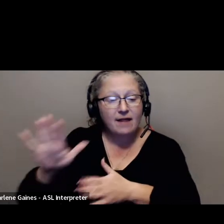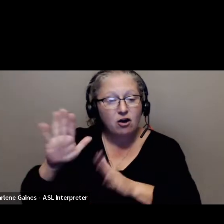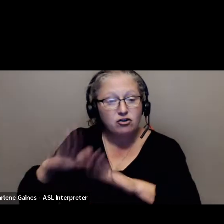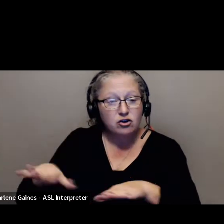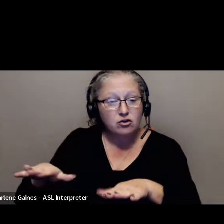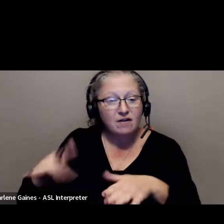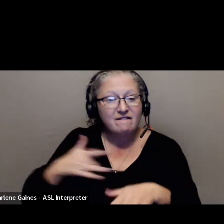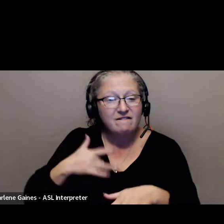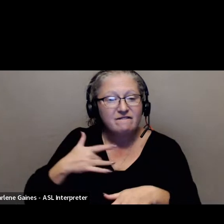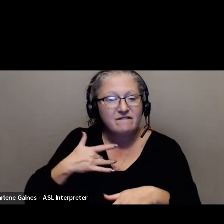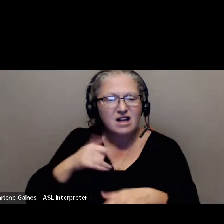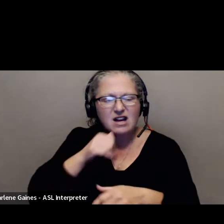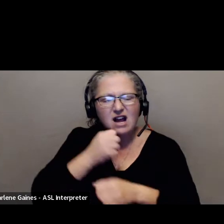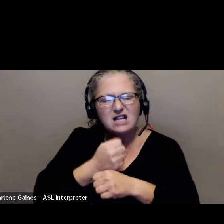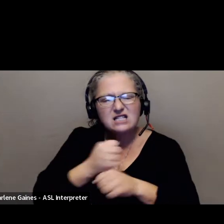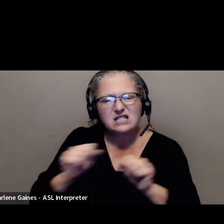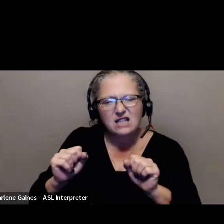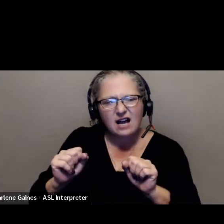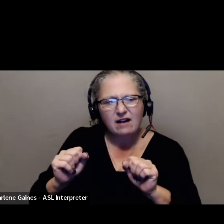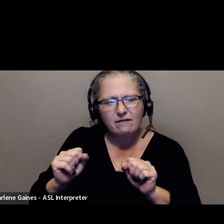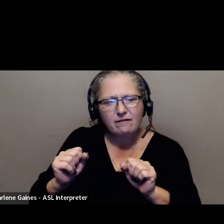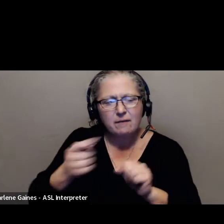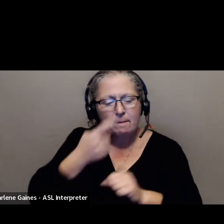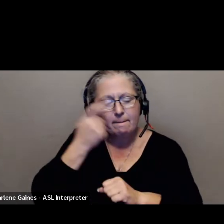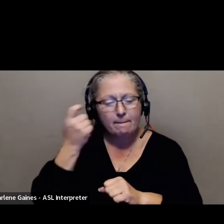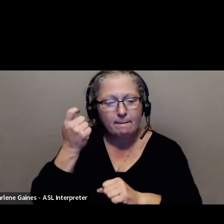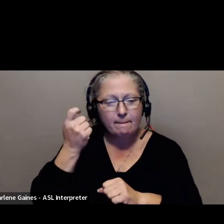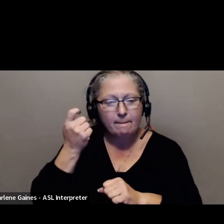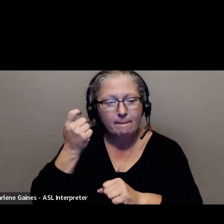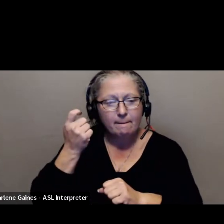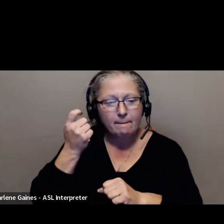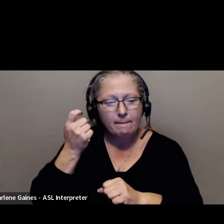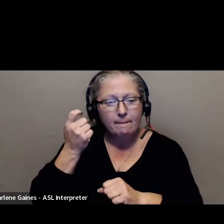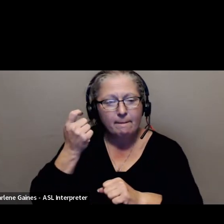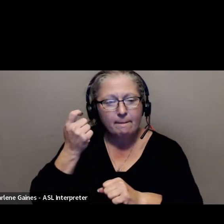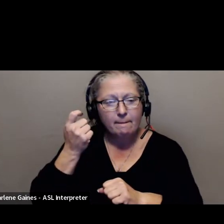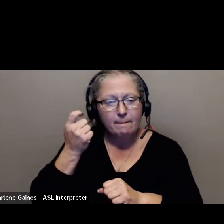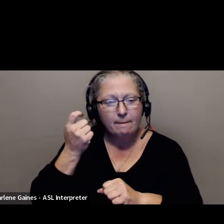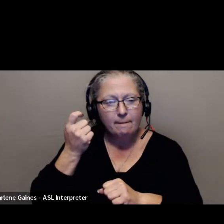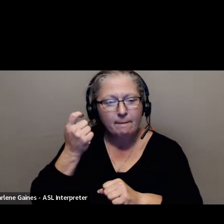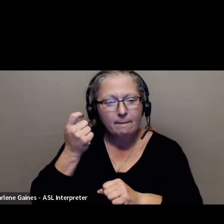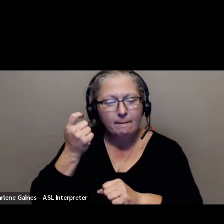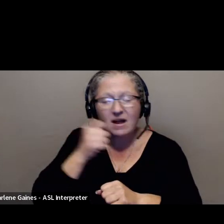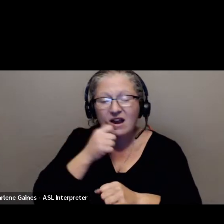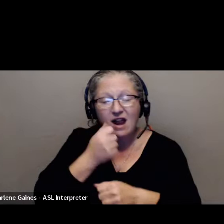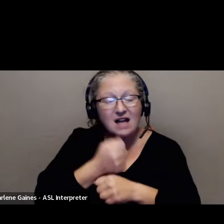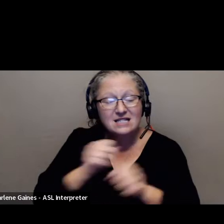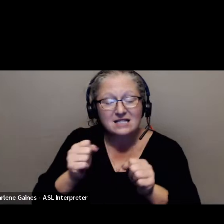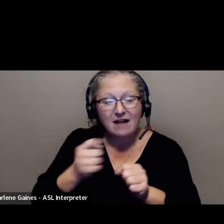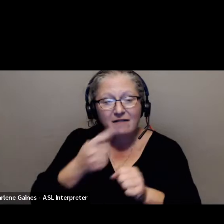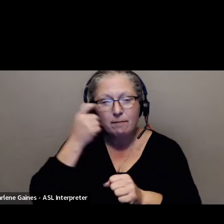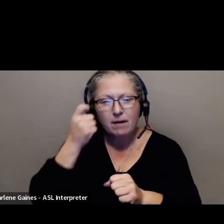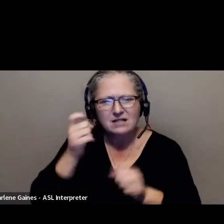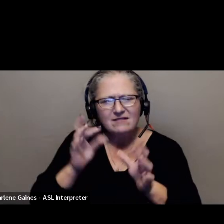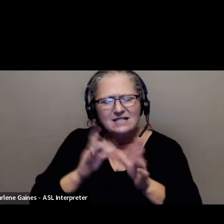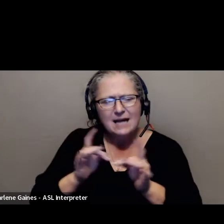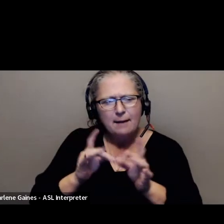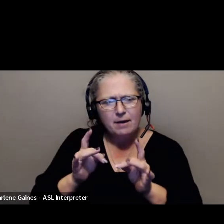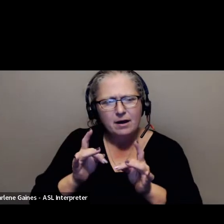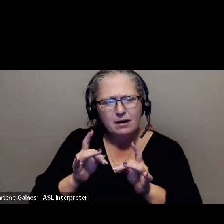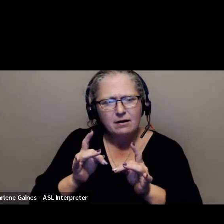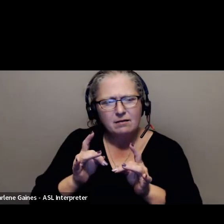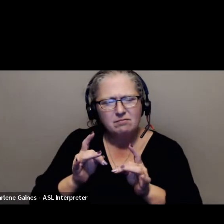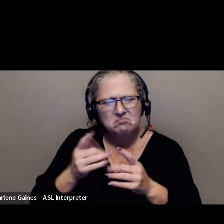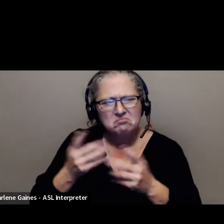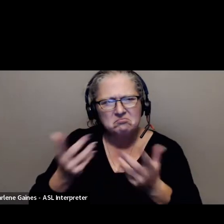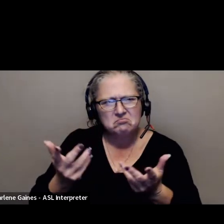are feeling unsafe as a result. Unsafe over a statement. So